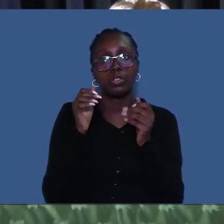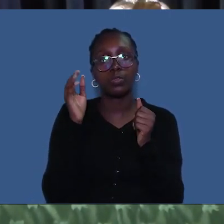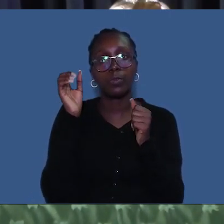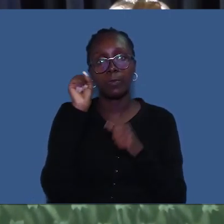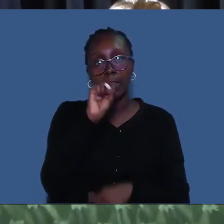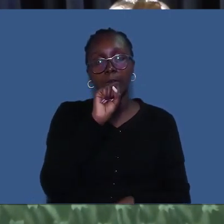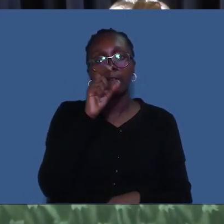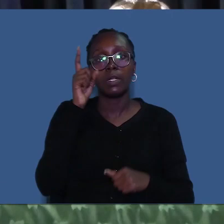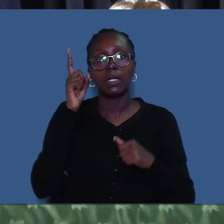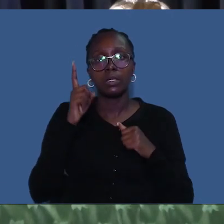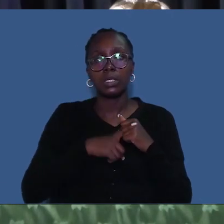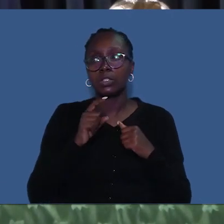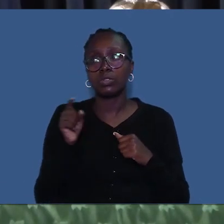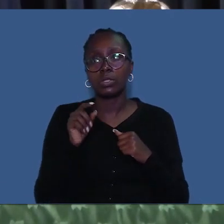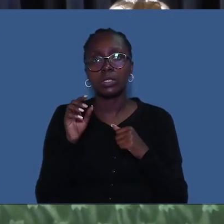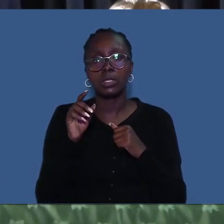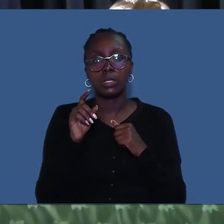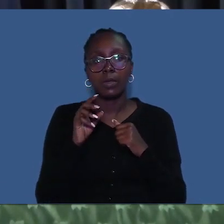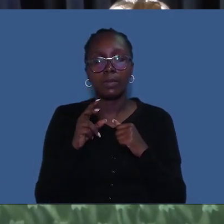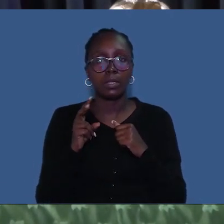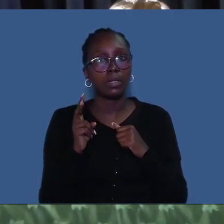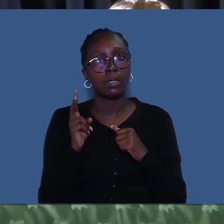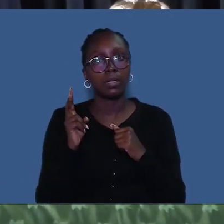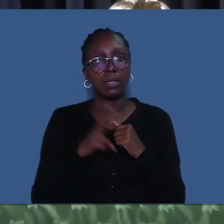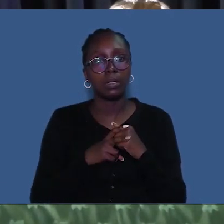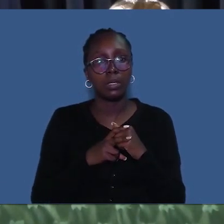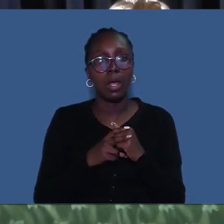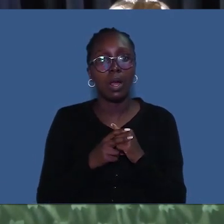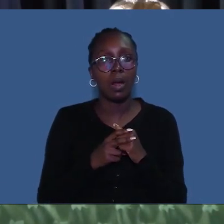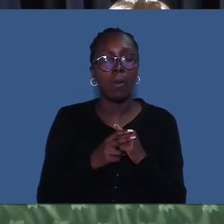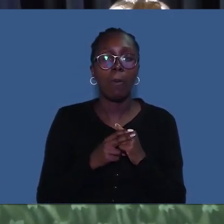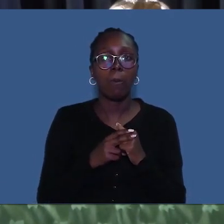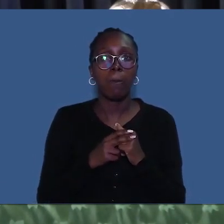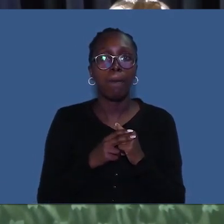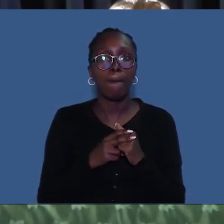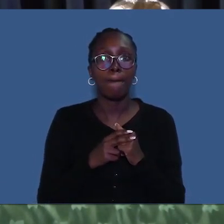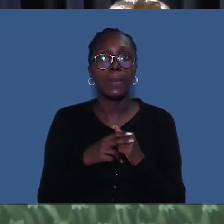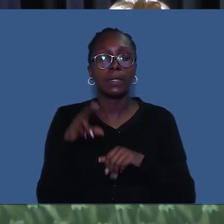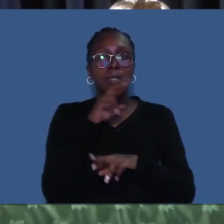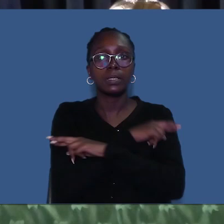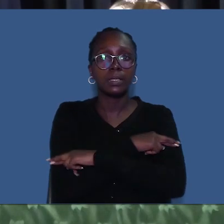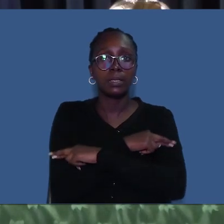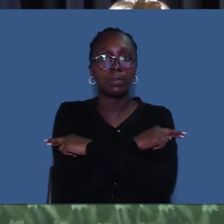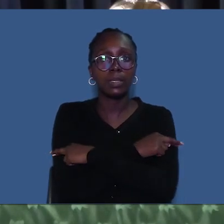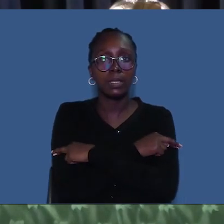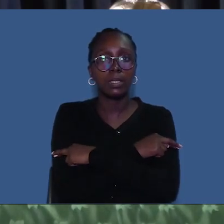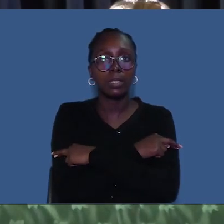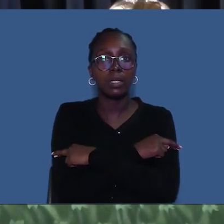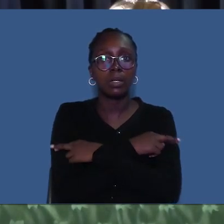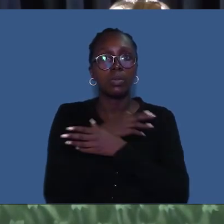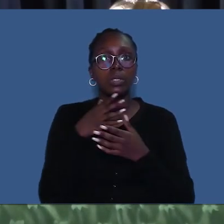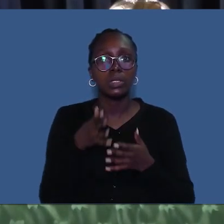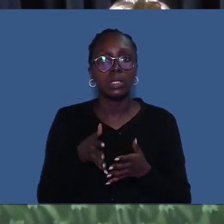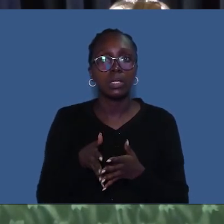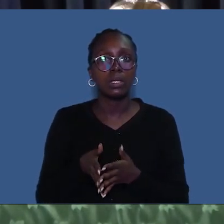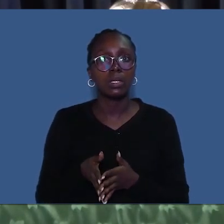Judges 5, verses 6-7, and as I mentioned yesterday, Israel was truly in an awful state until Deborah arose. Actually, Deborah did not